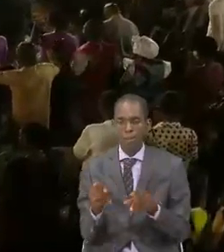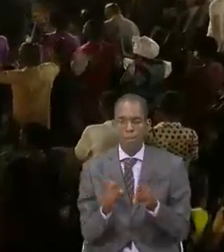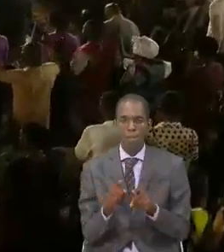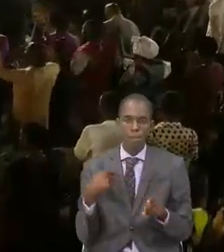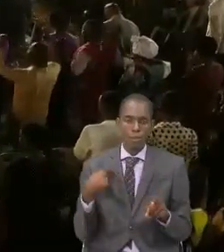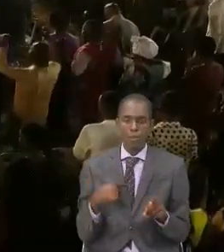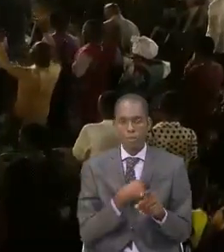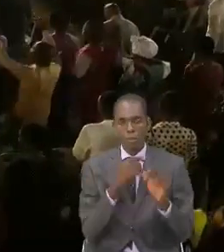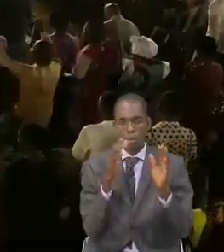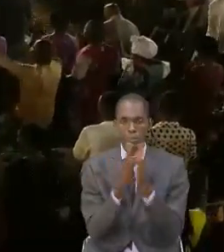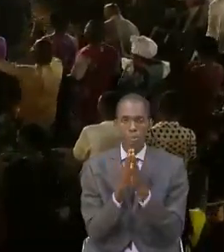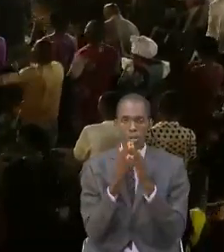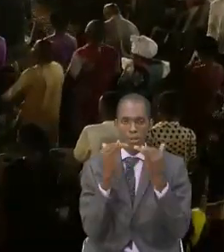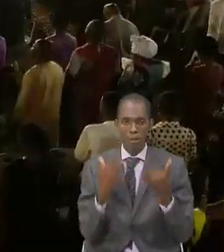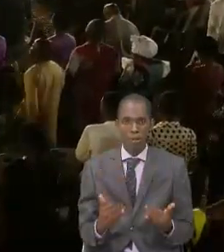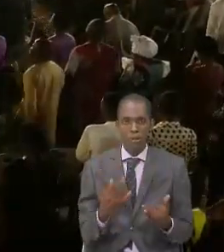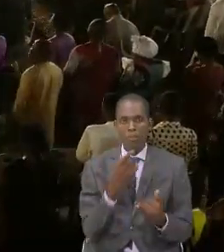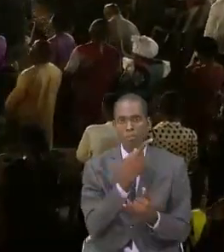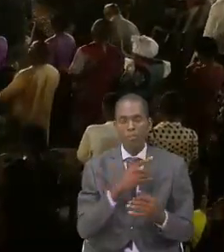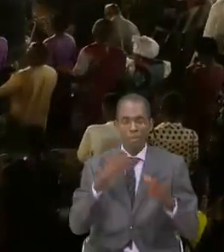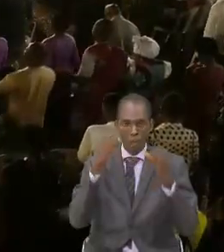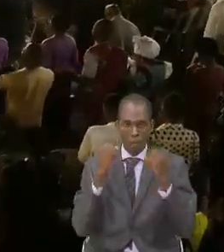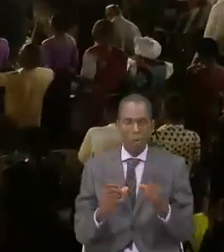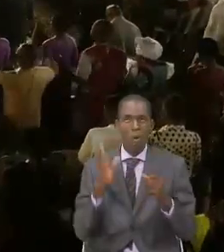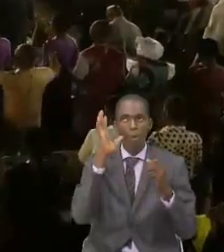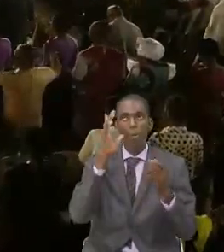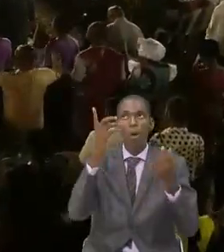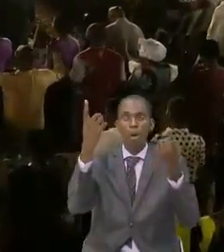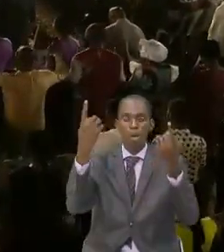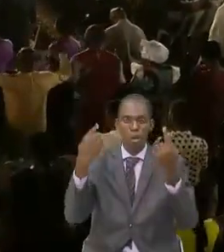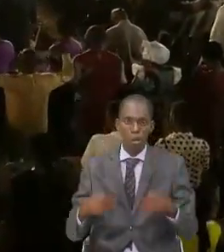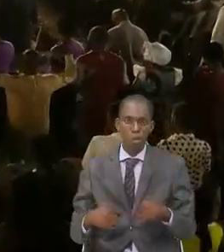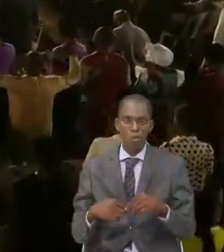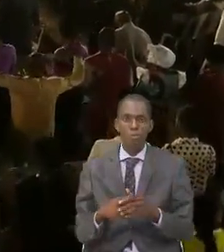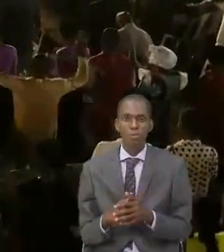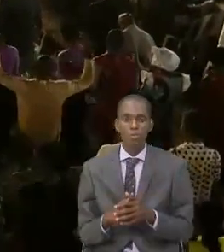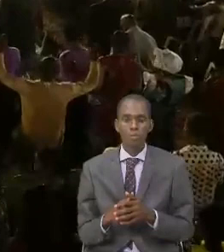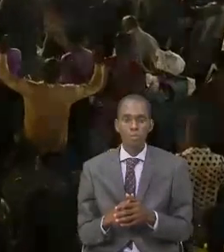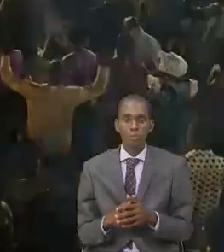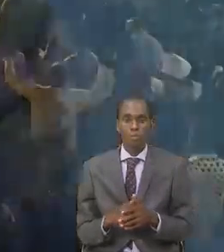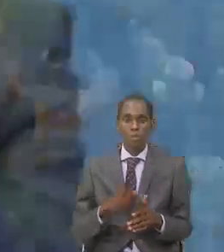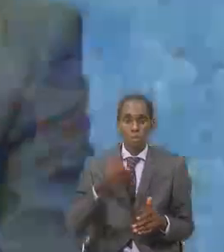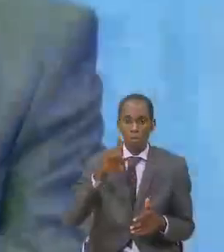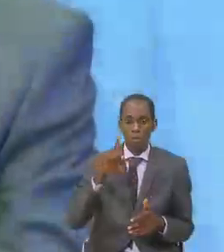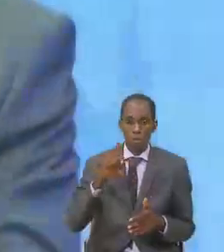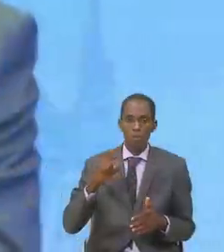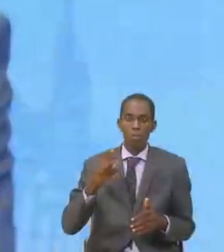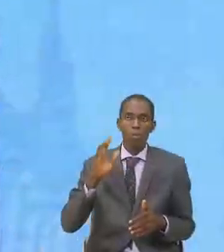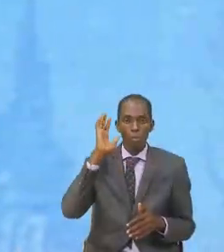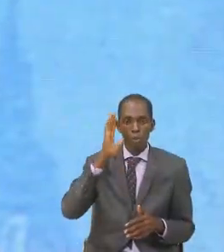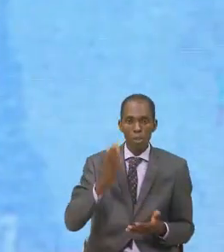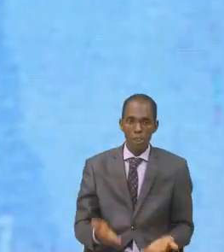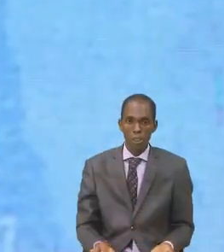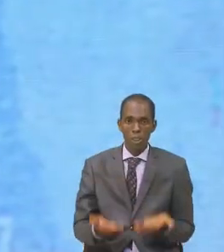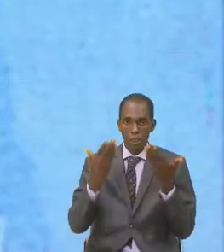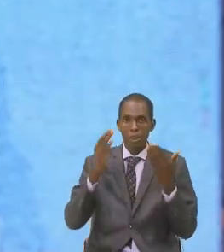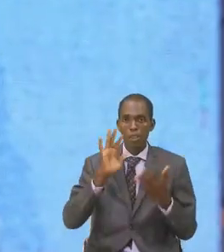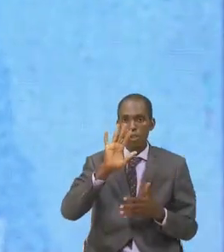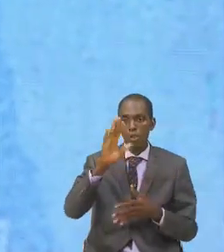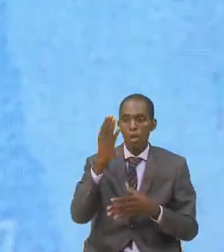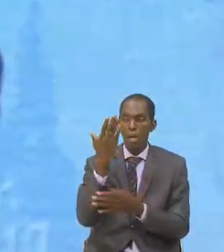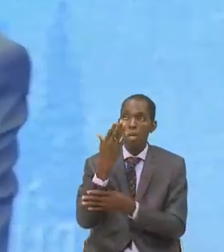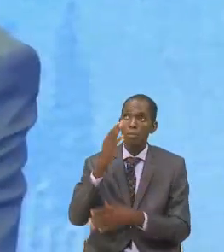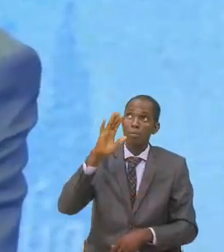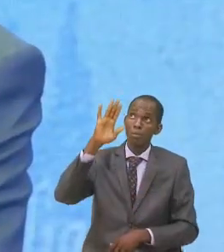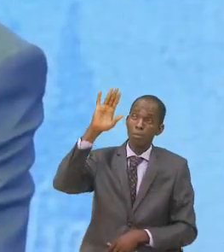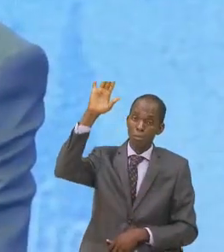mind. Get ready. As we pray now, the power will come.